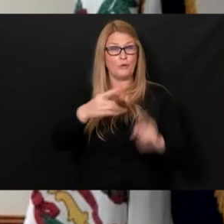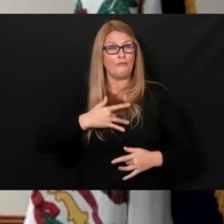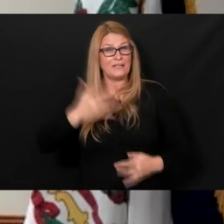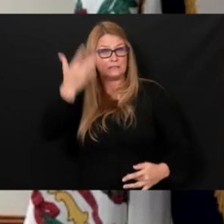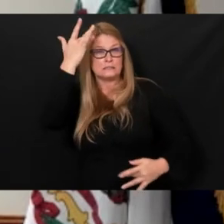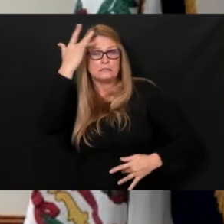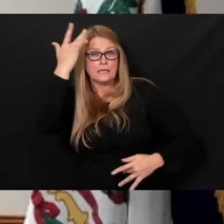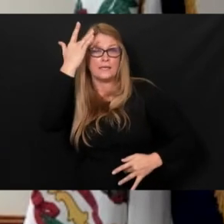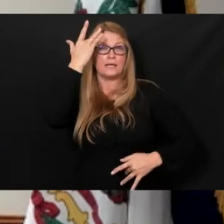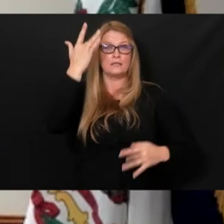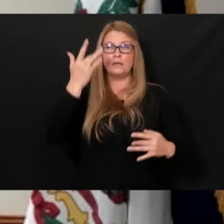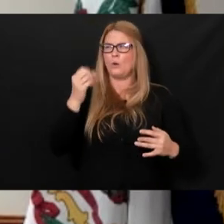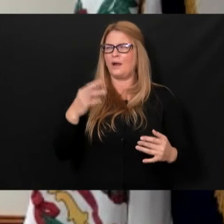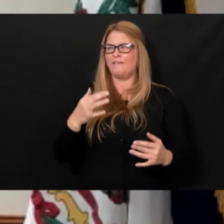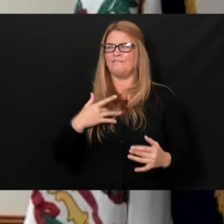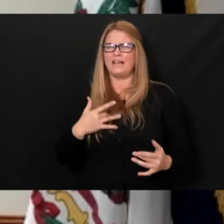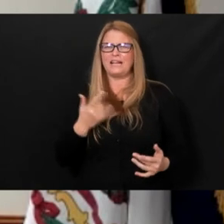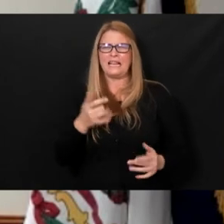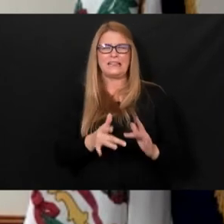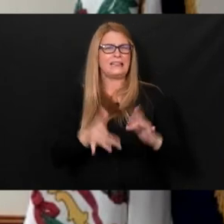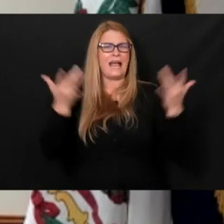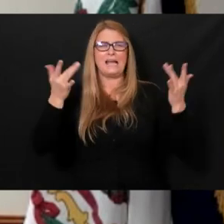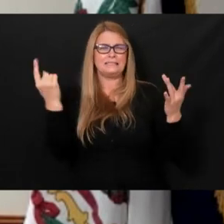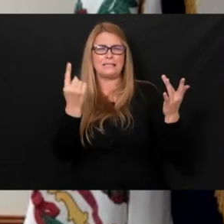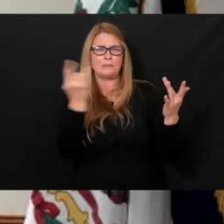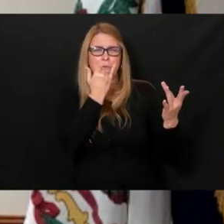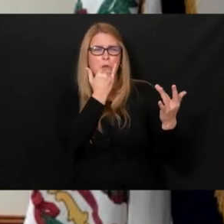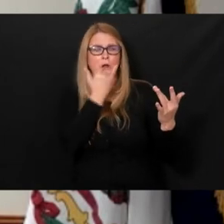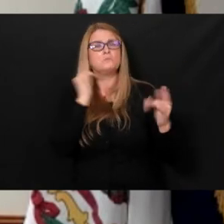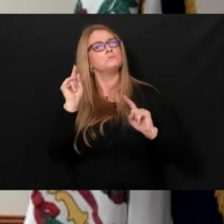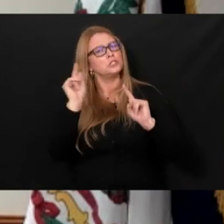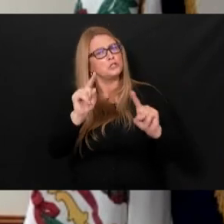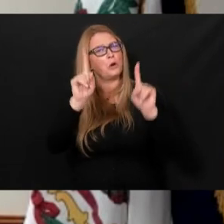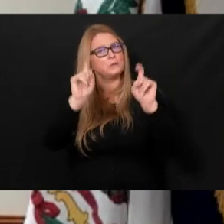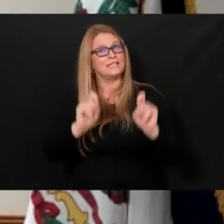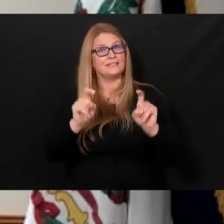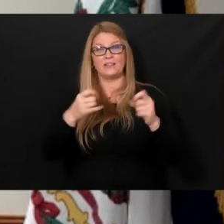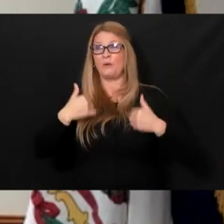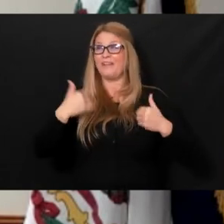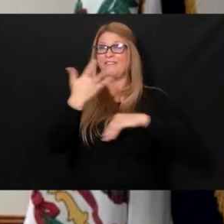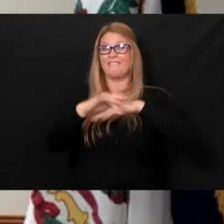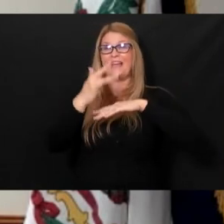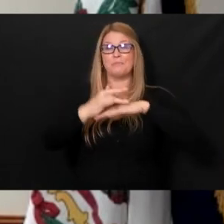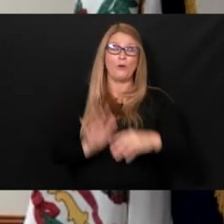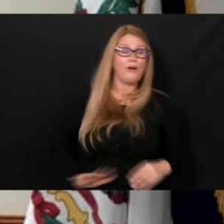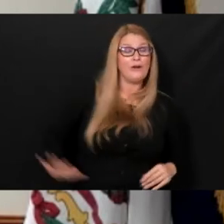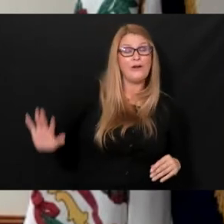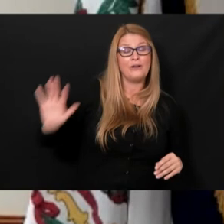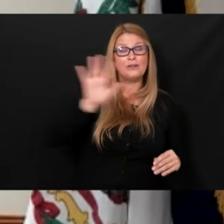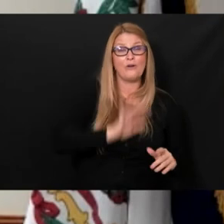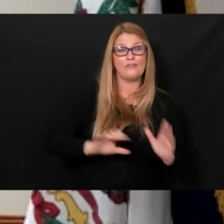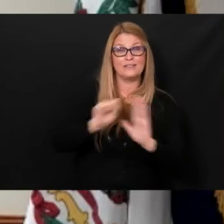concerned, please get tested. We have testing sites available all across the state. Those are listed on the